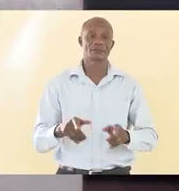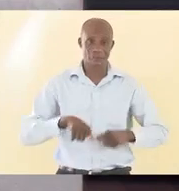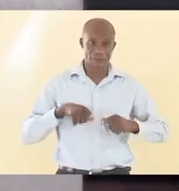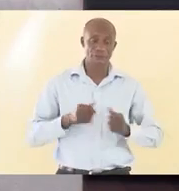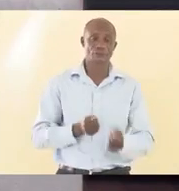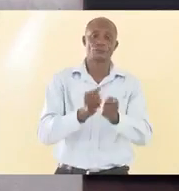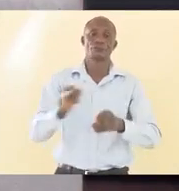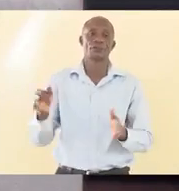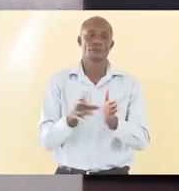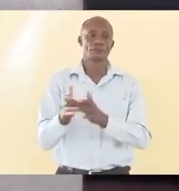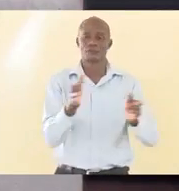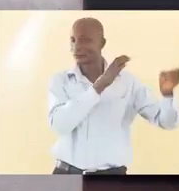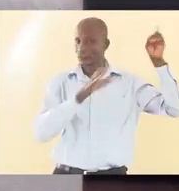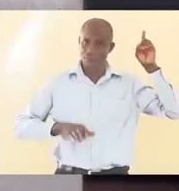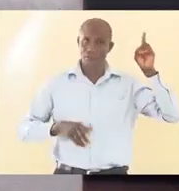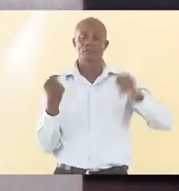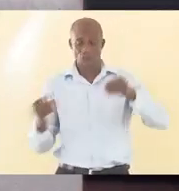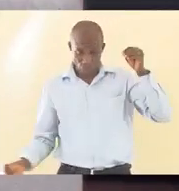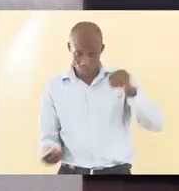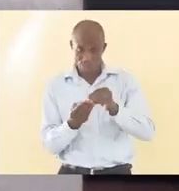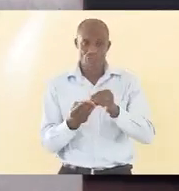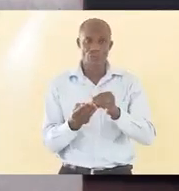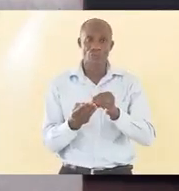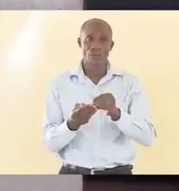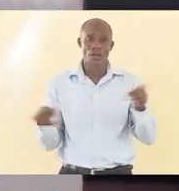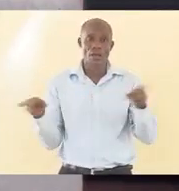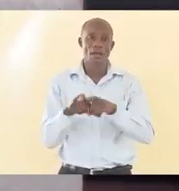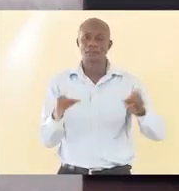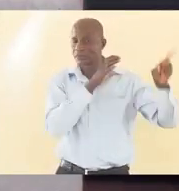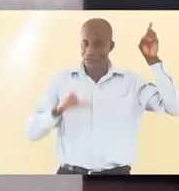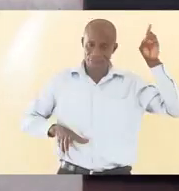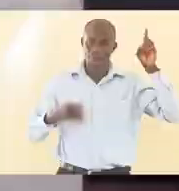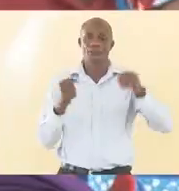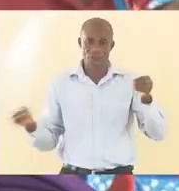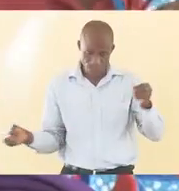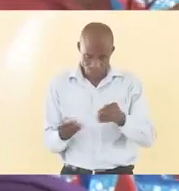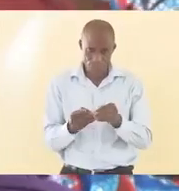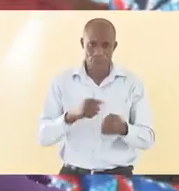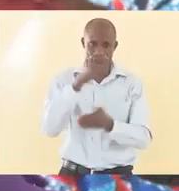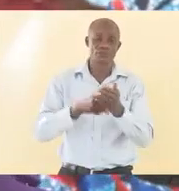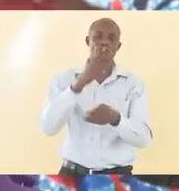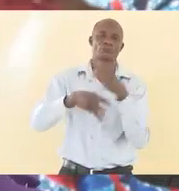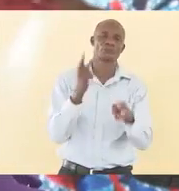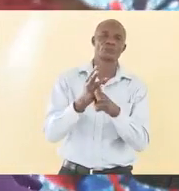Yes. The more Christ-like we are, the more this world will hate us.